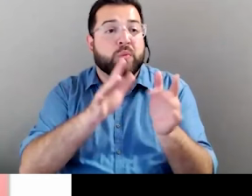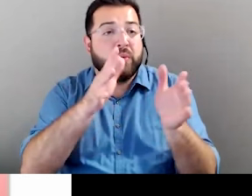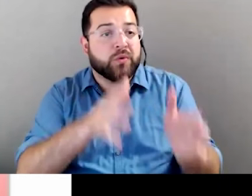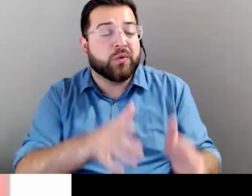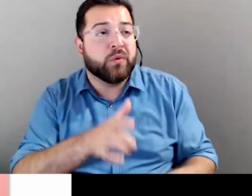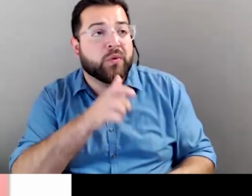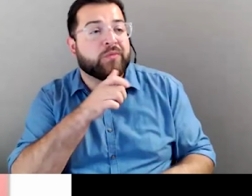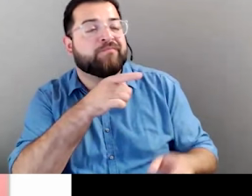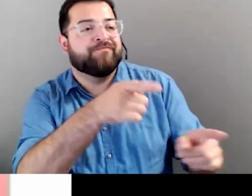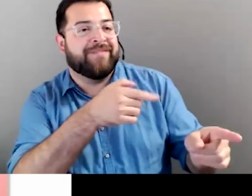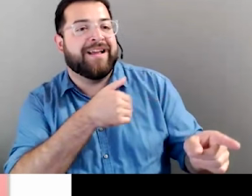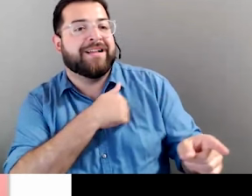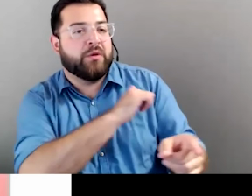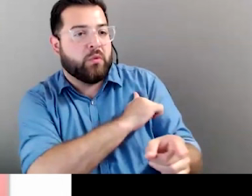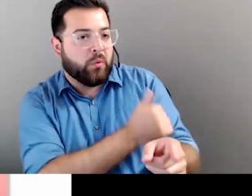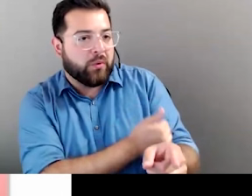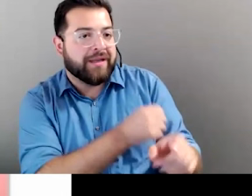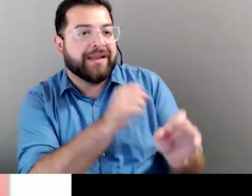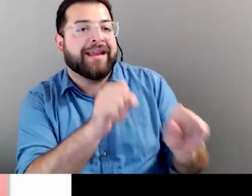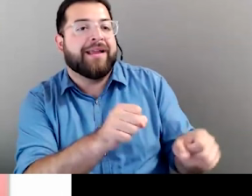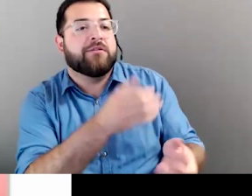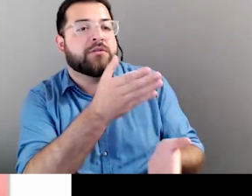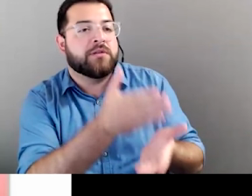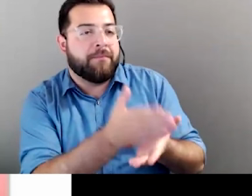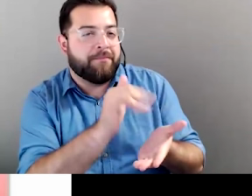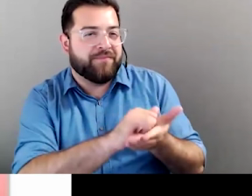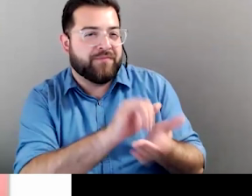I guess, the authority to stop it. So say it's usually,